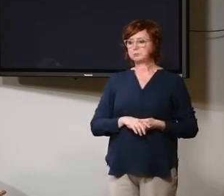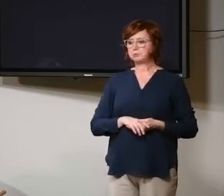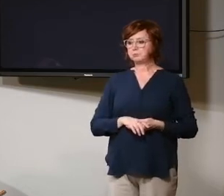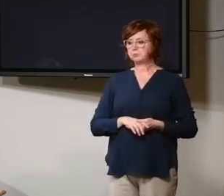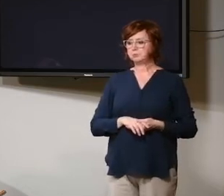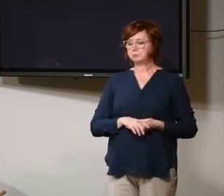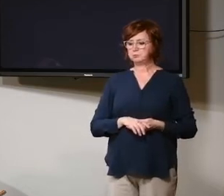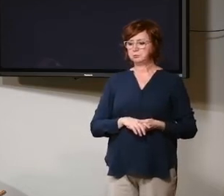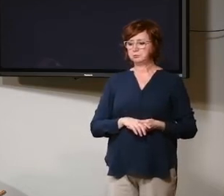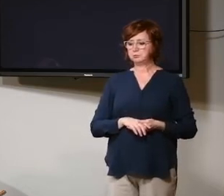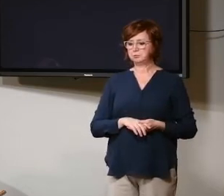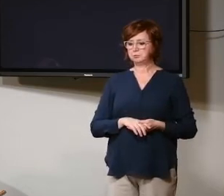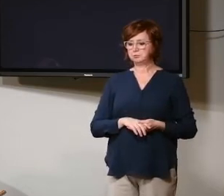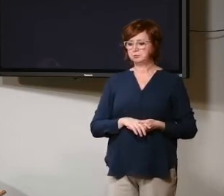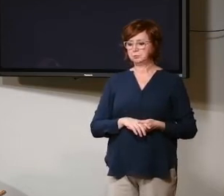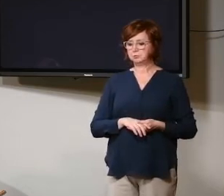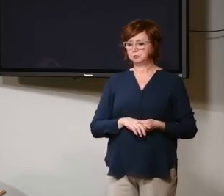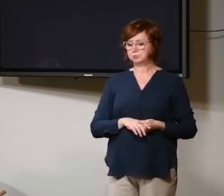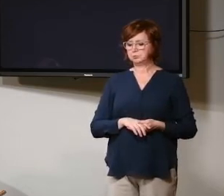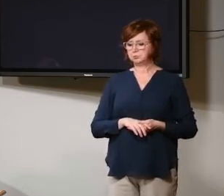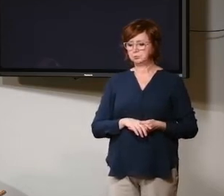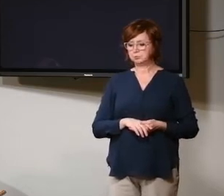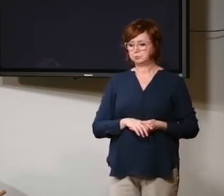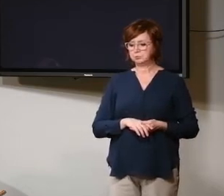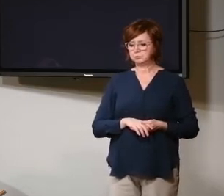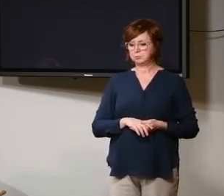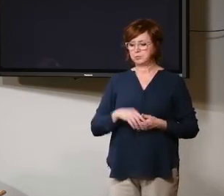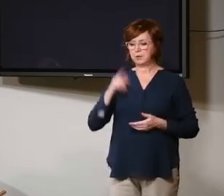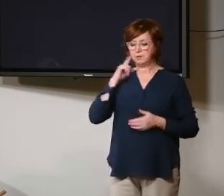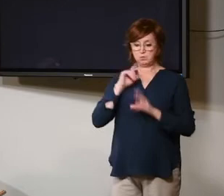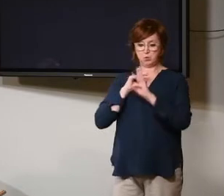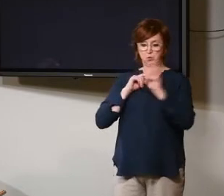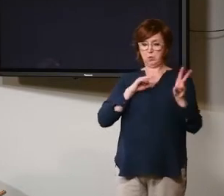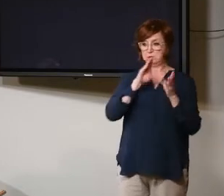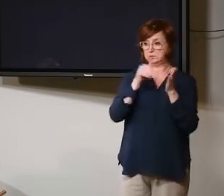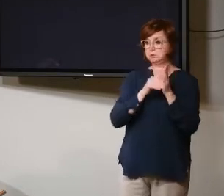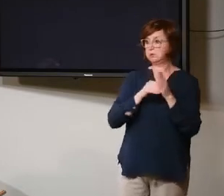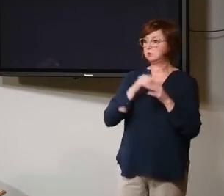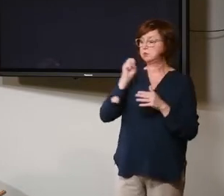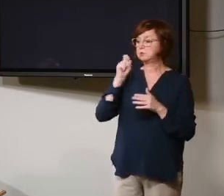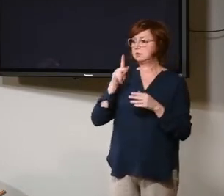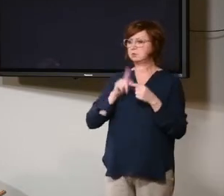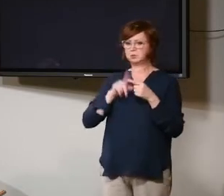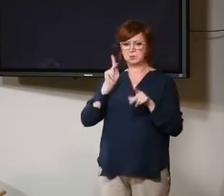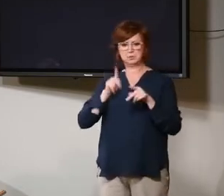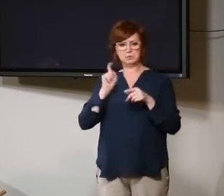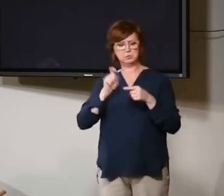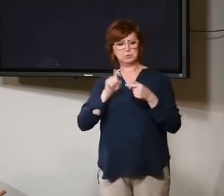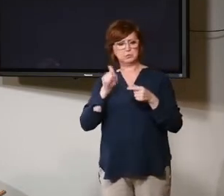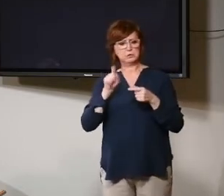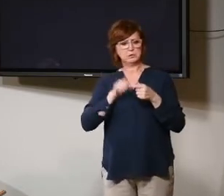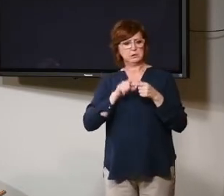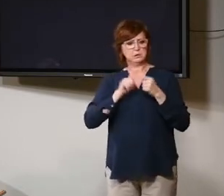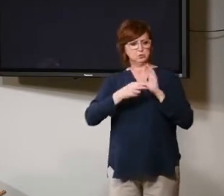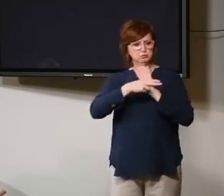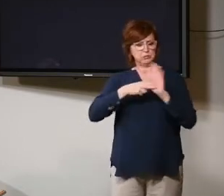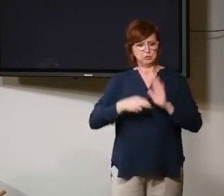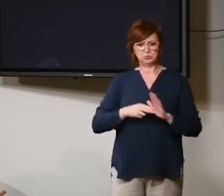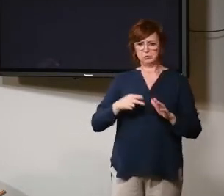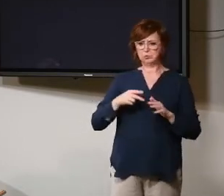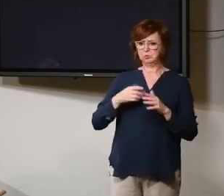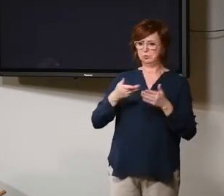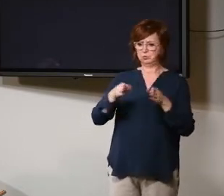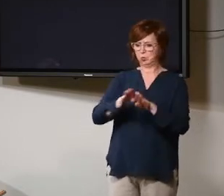diagnostic services disruption for outpatient centers in West Central Saskatchewan, I'm just wondering if you could provide reasons for